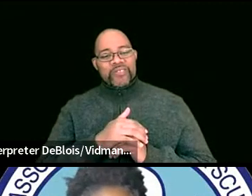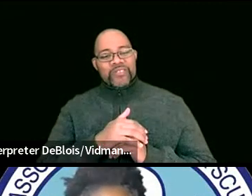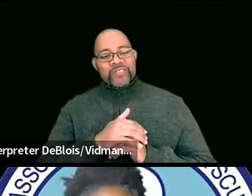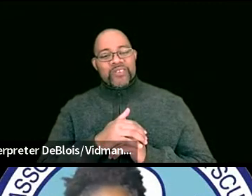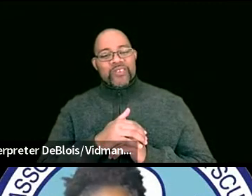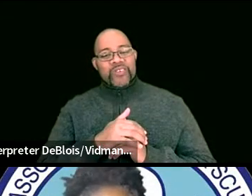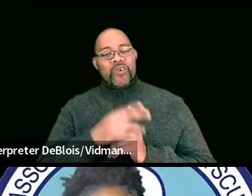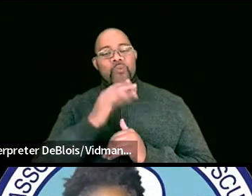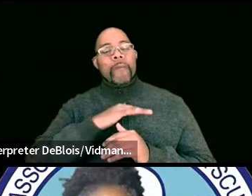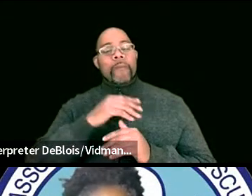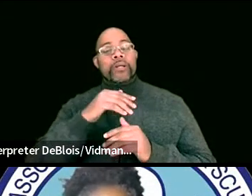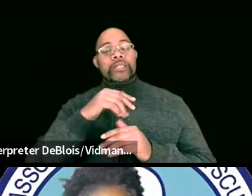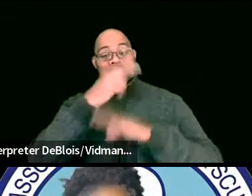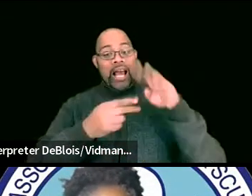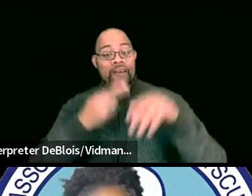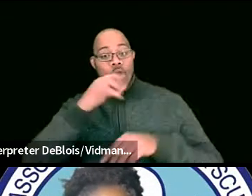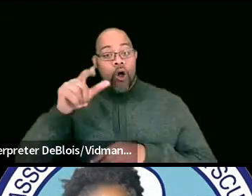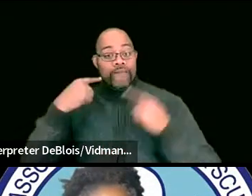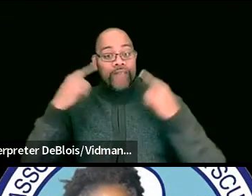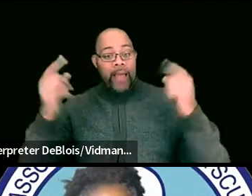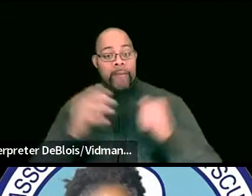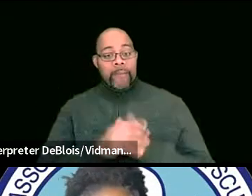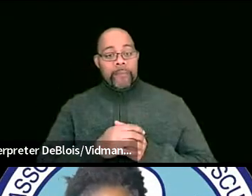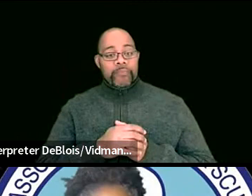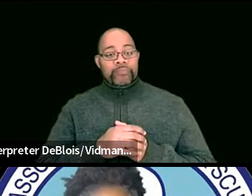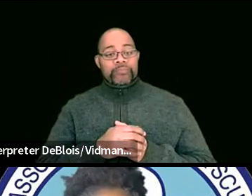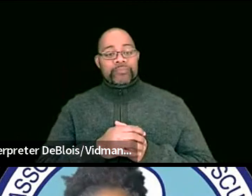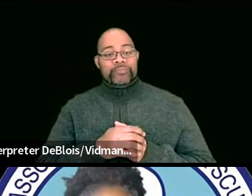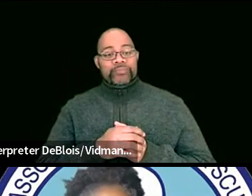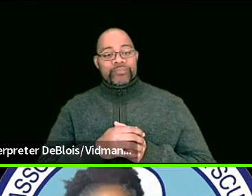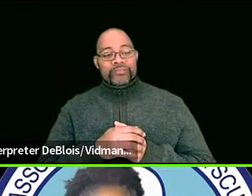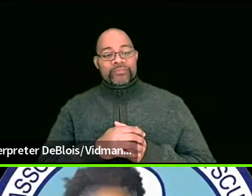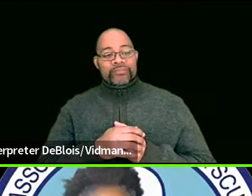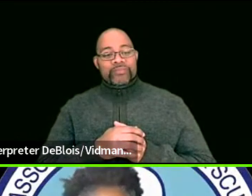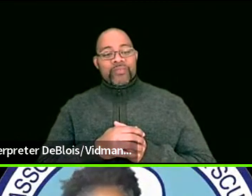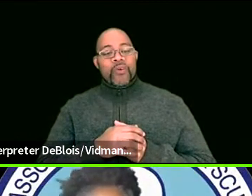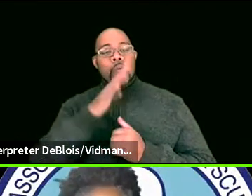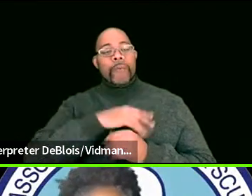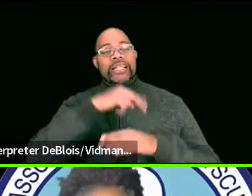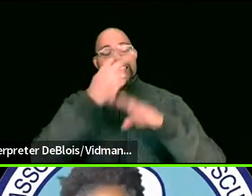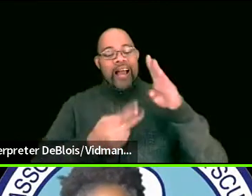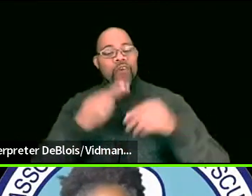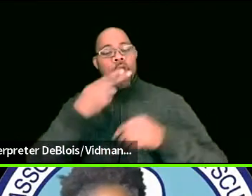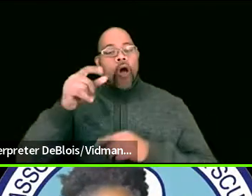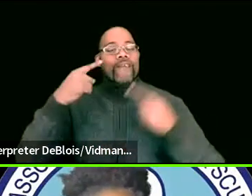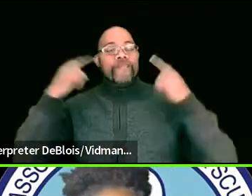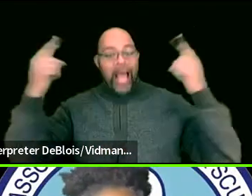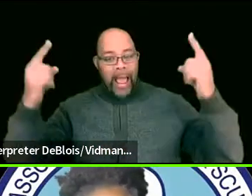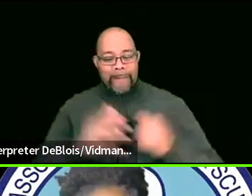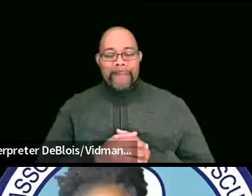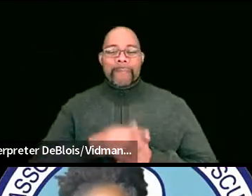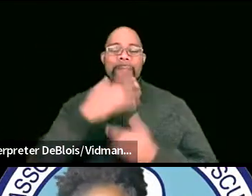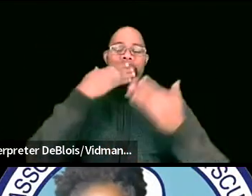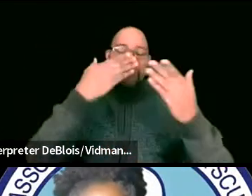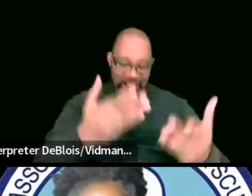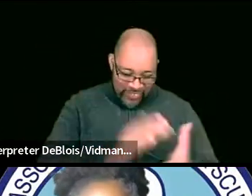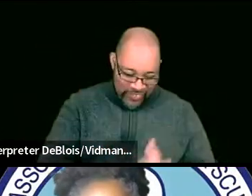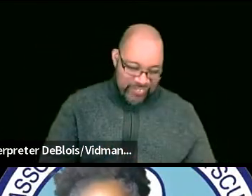women's hall dive of fame. I'm messing it up, but anyways, Women's Divers Hall of Fame. Thank you.